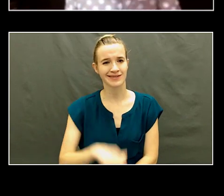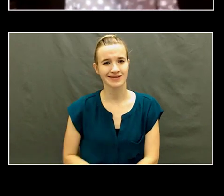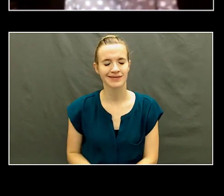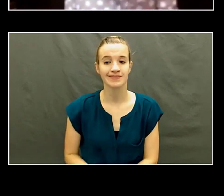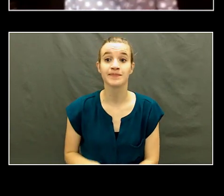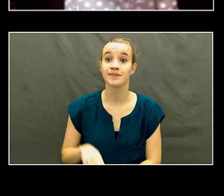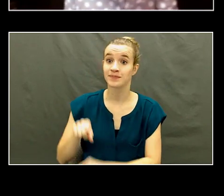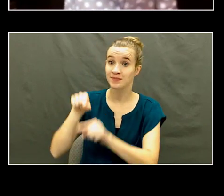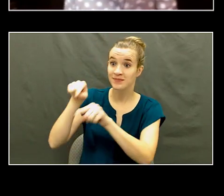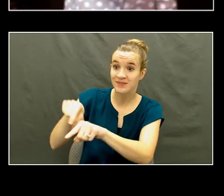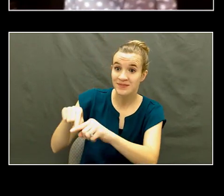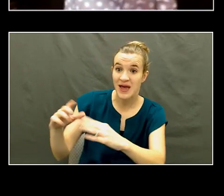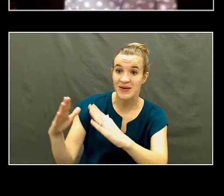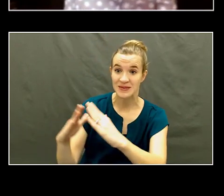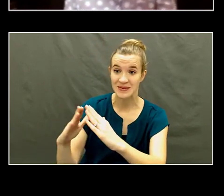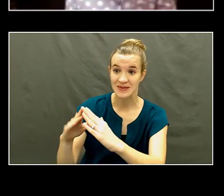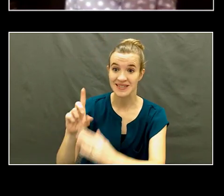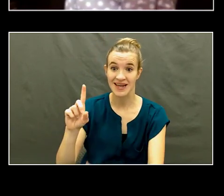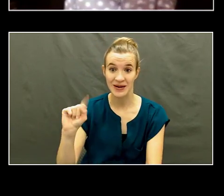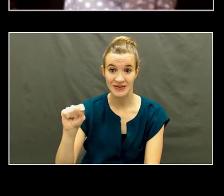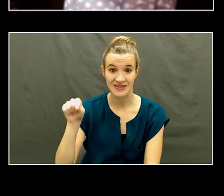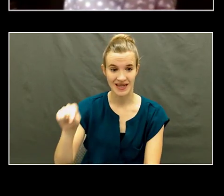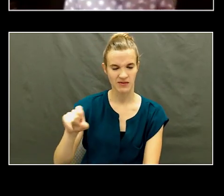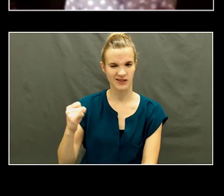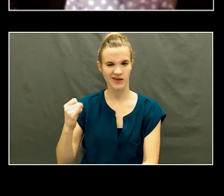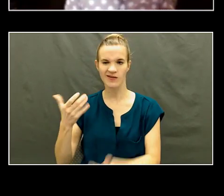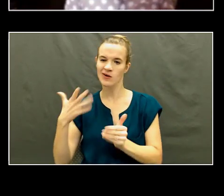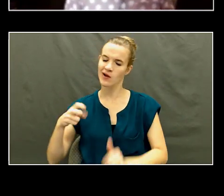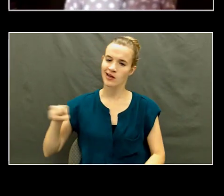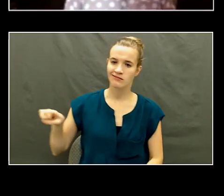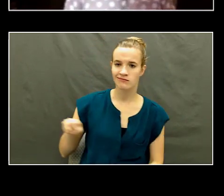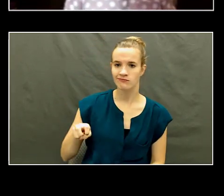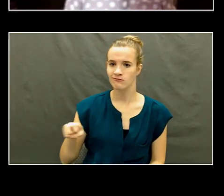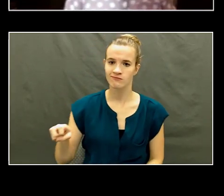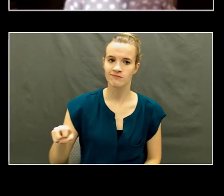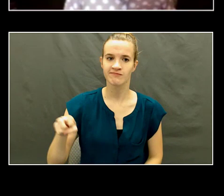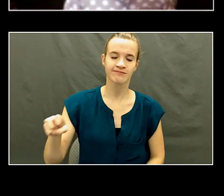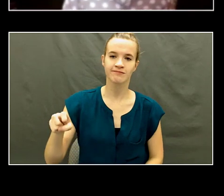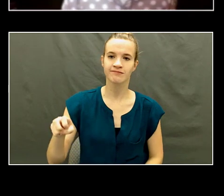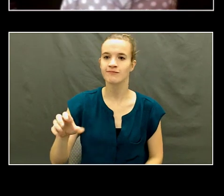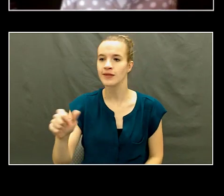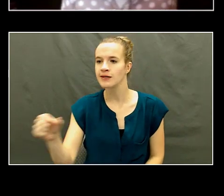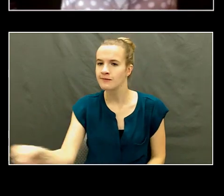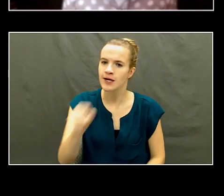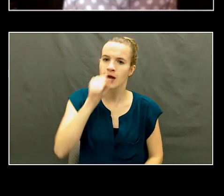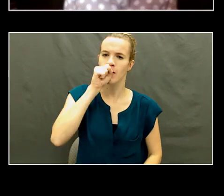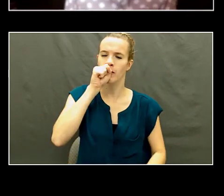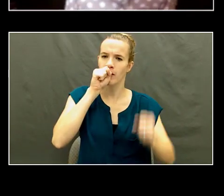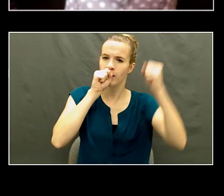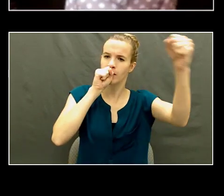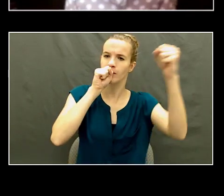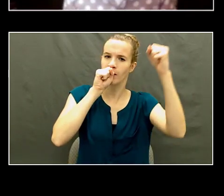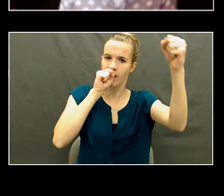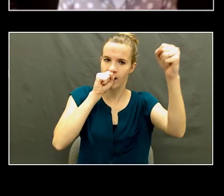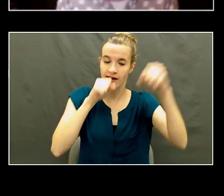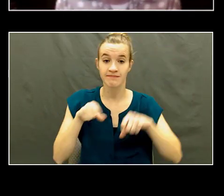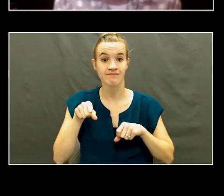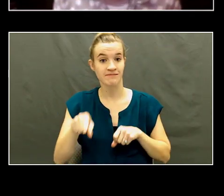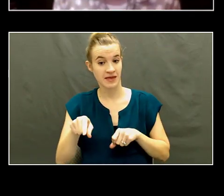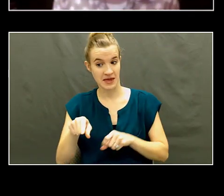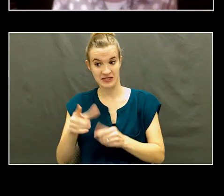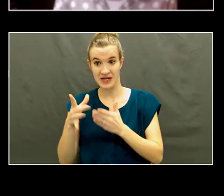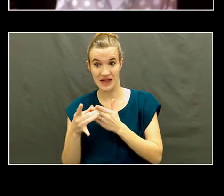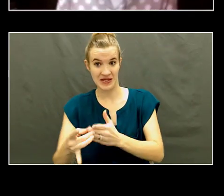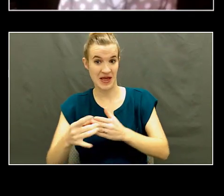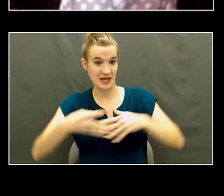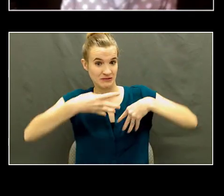Downtown, Jennifer rolls to the microphone and tells her story. She leads marchers through the streets chanting, "The